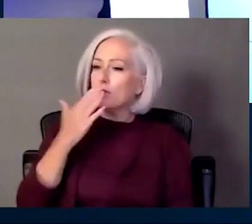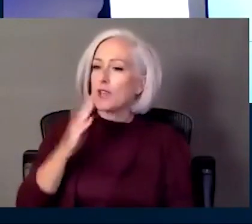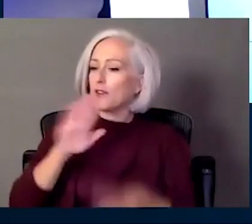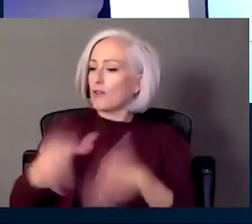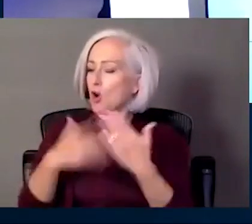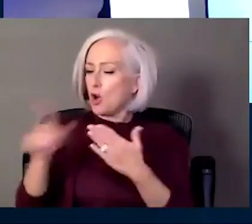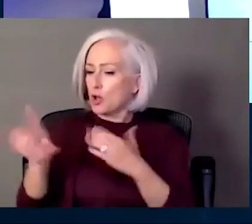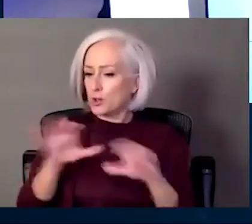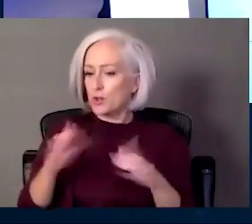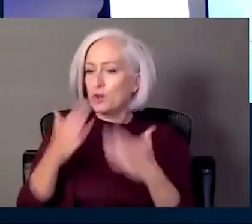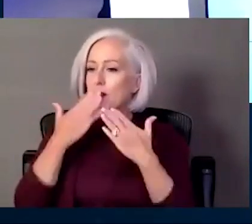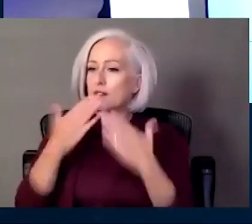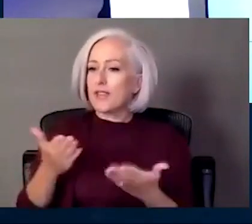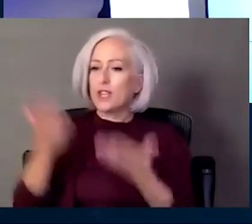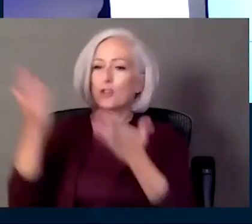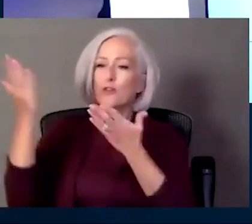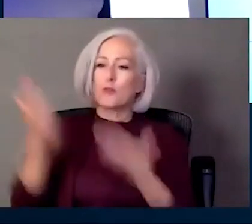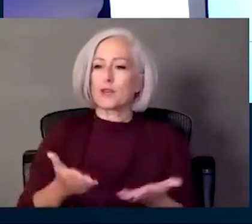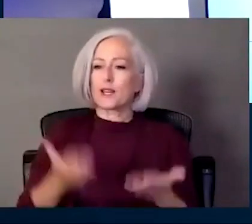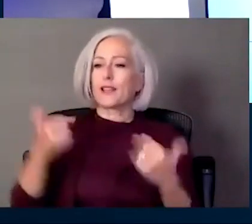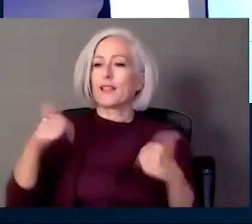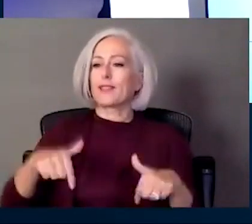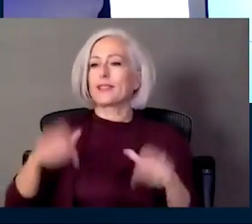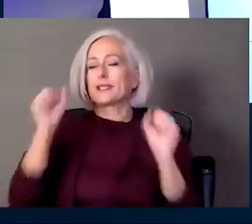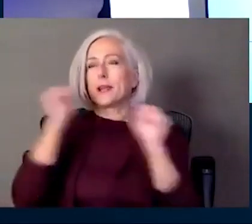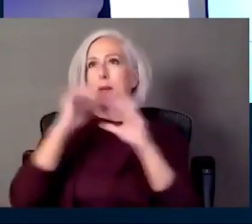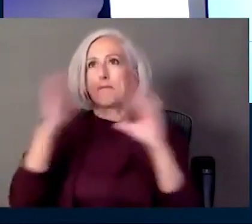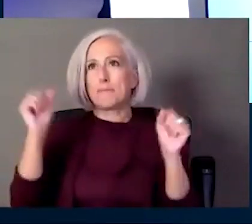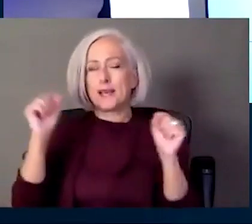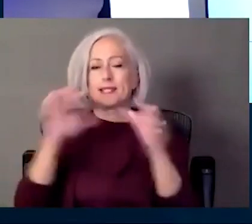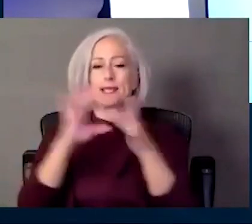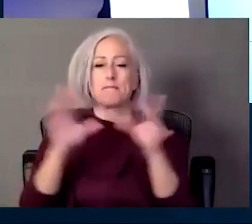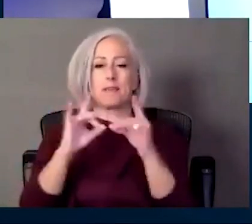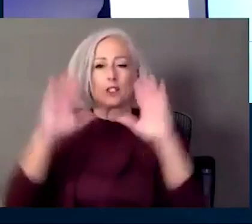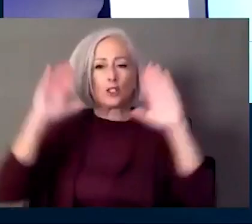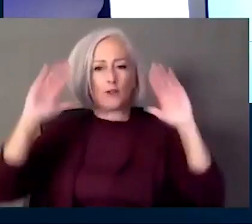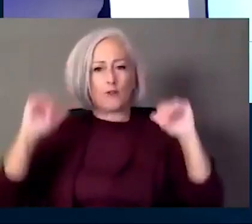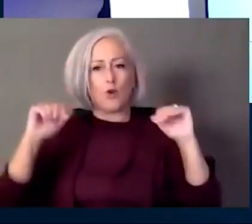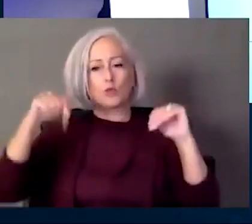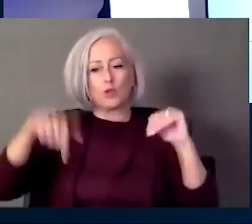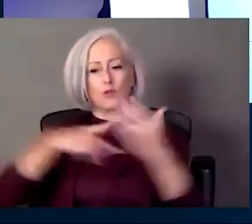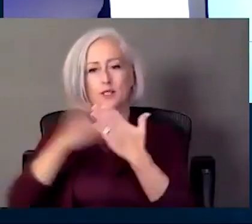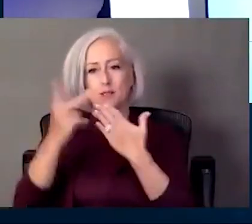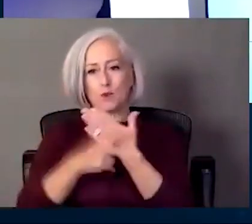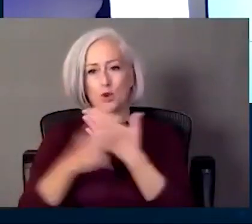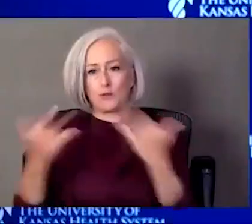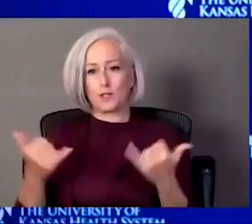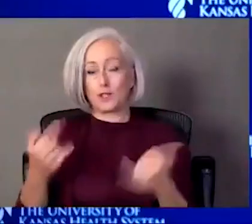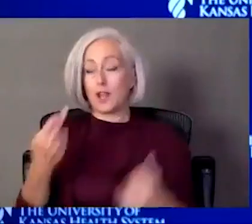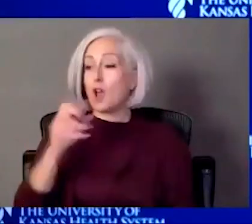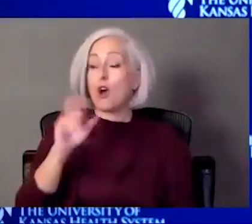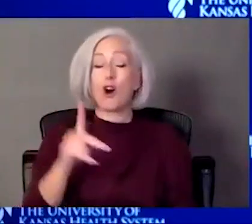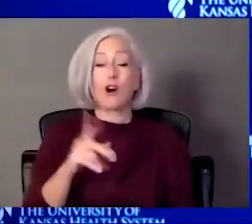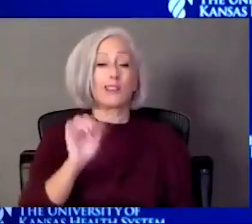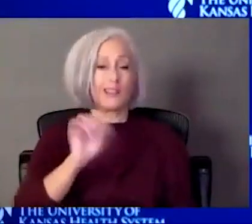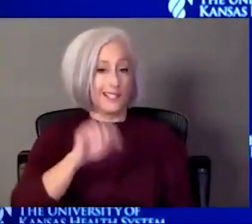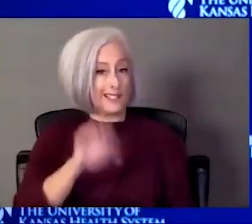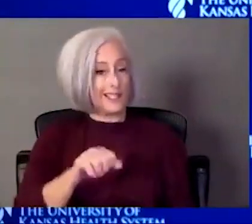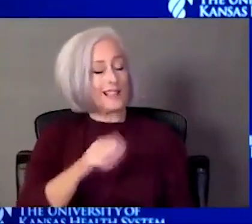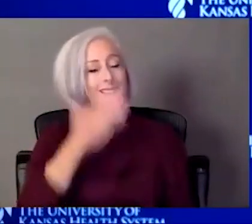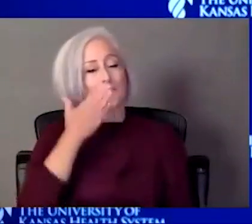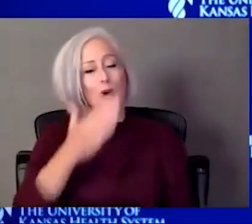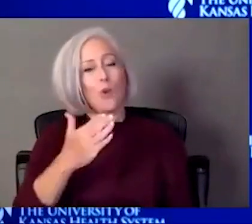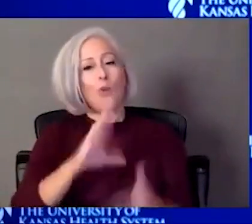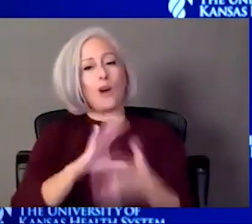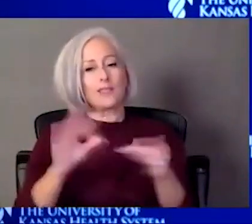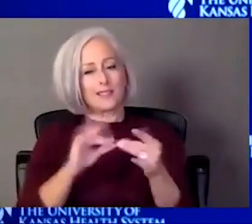this incredible message of hope onto this program today. Hawk. Yeah, nothing to add. I think it was very well said. Thank you for